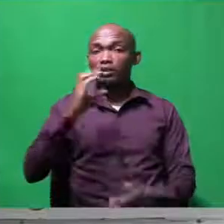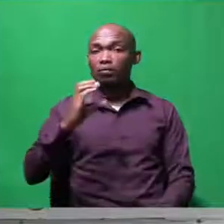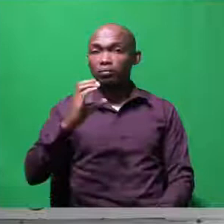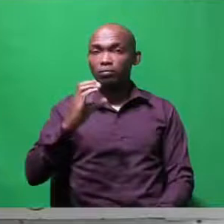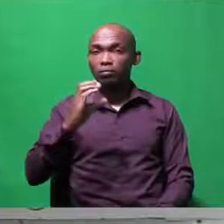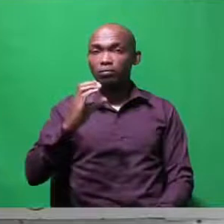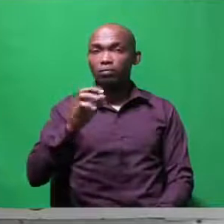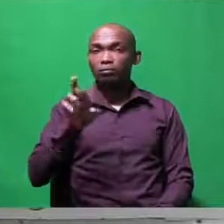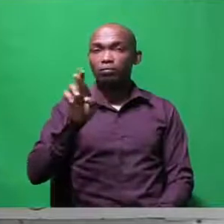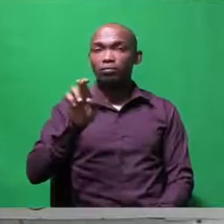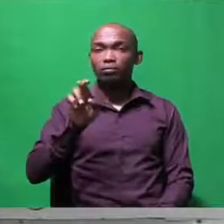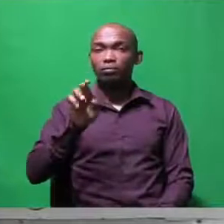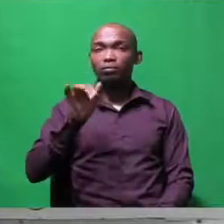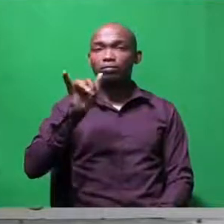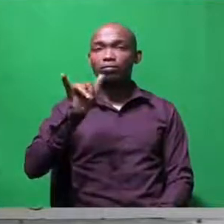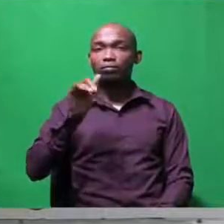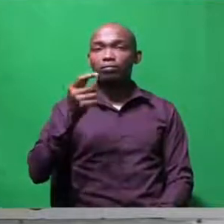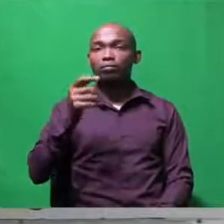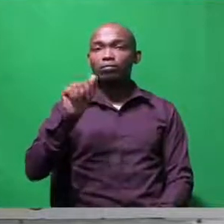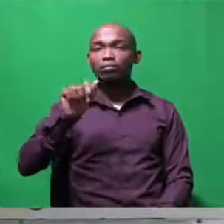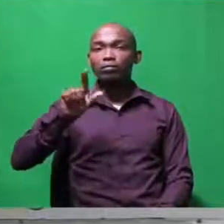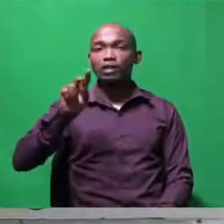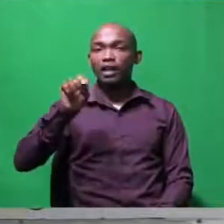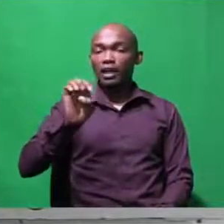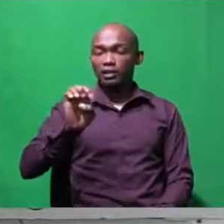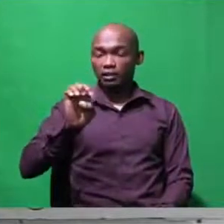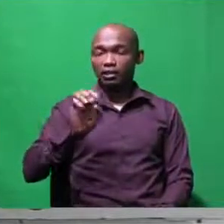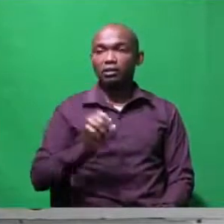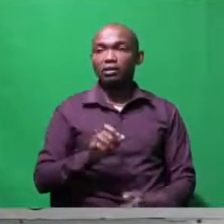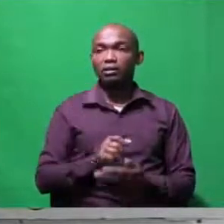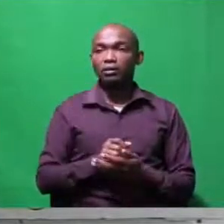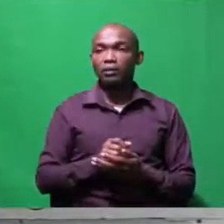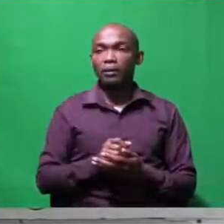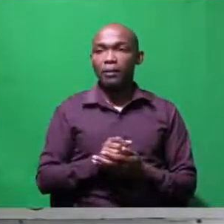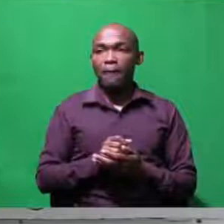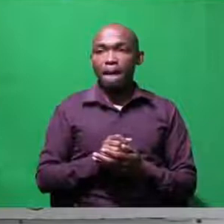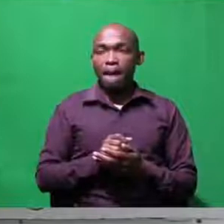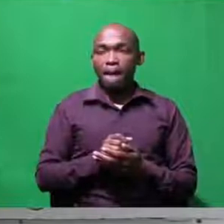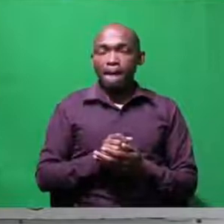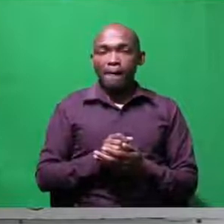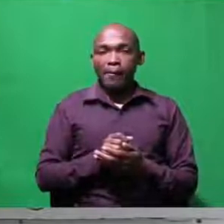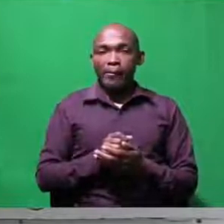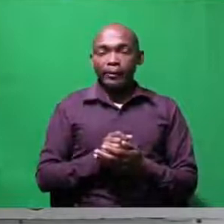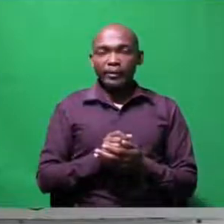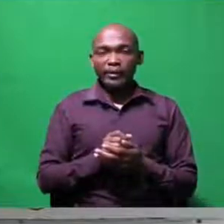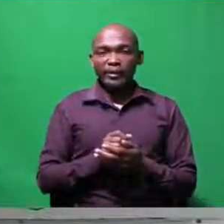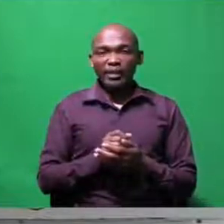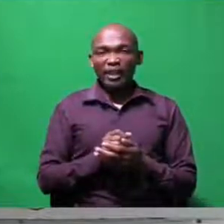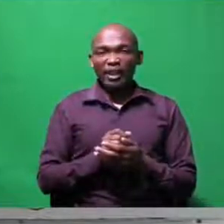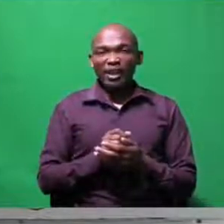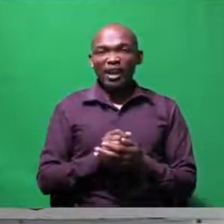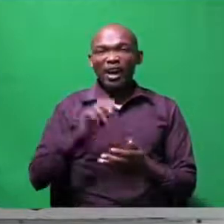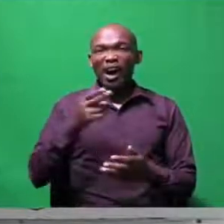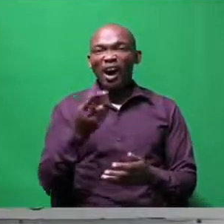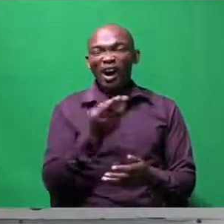crystalline. Is crystal lines. Say is crystalline or have